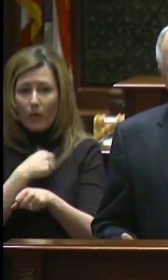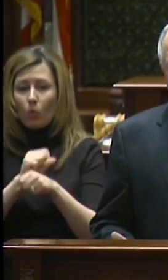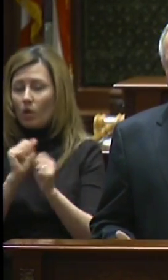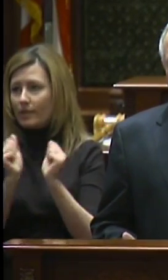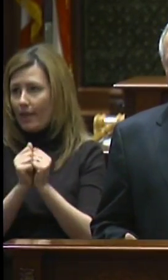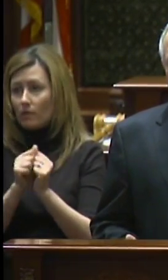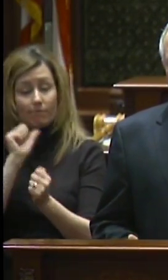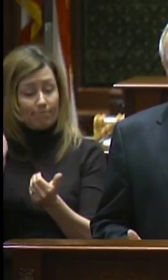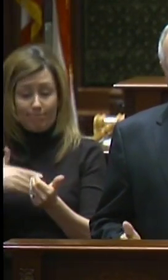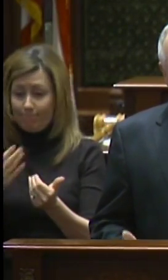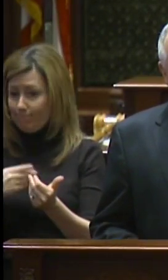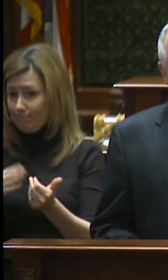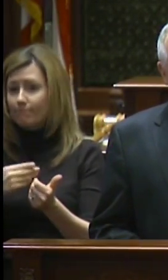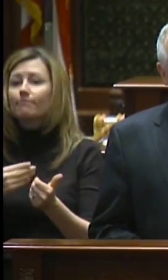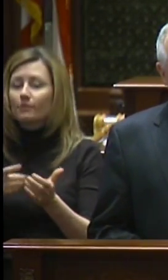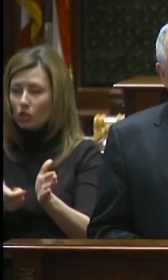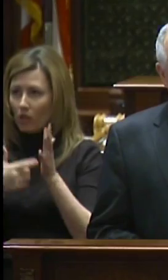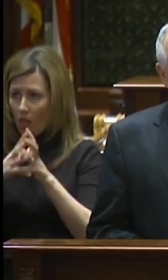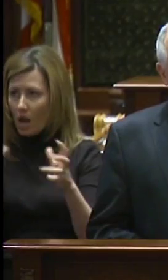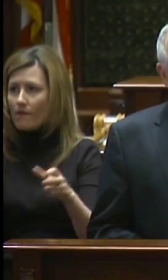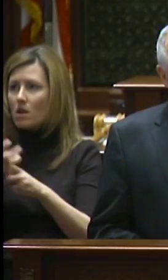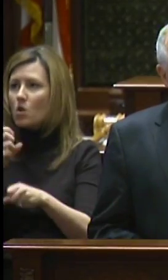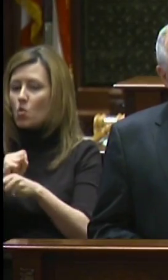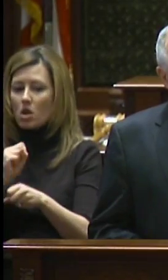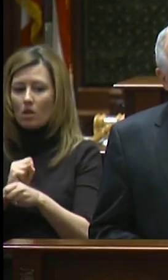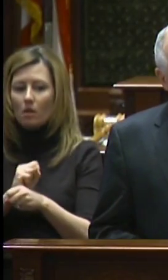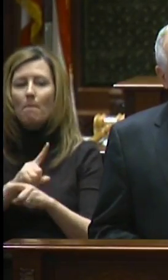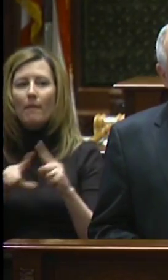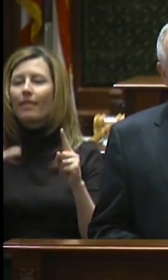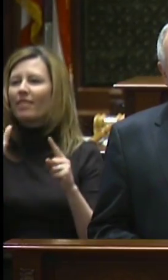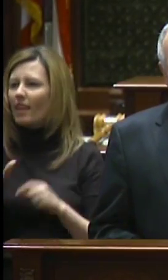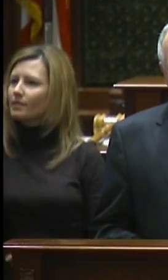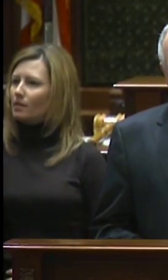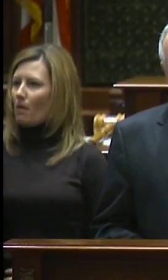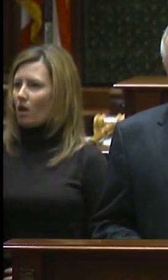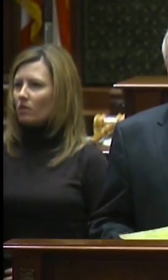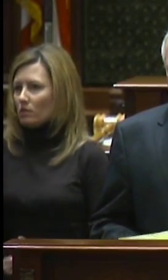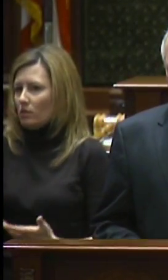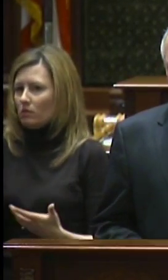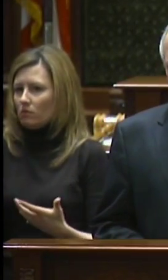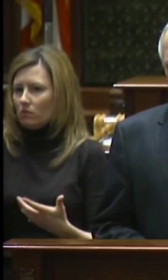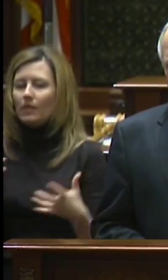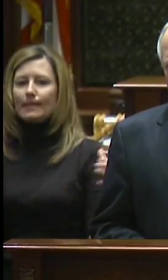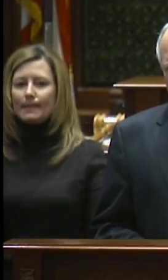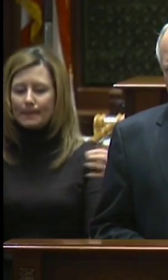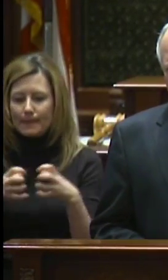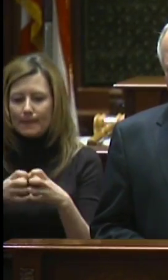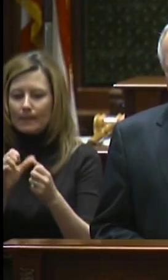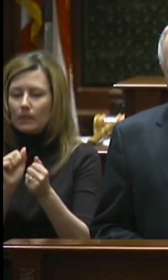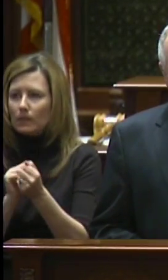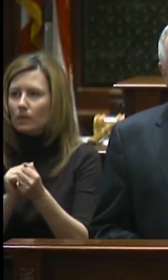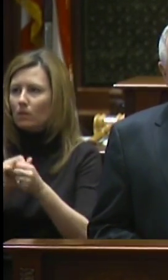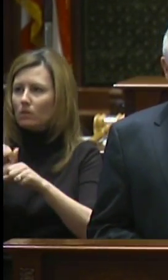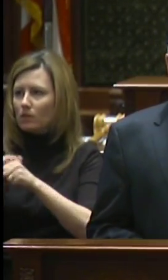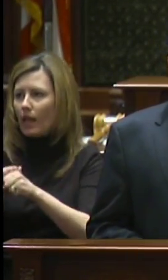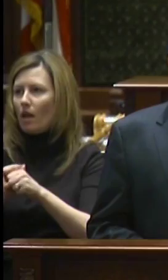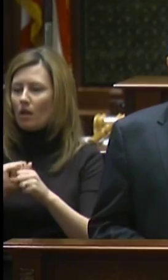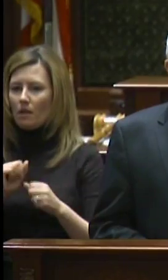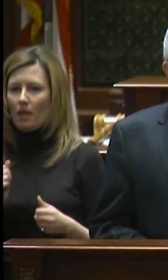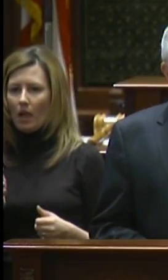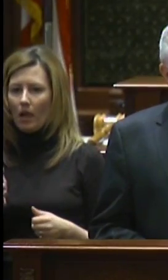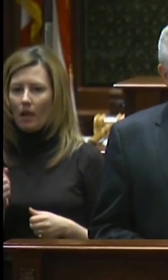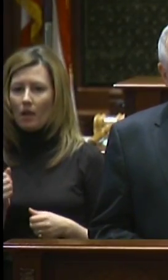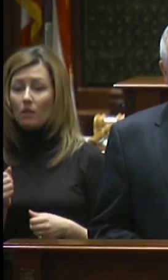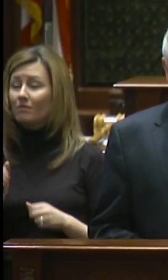done. It wasn't easy. It took a lot of hard work, but that's what democracy is all about, banding together and working together. Same way